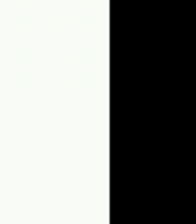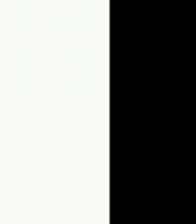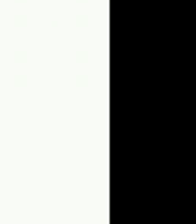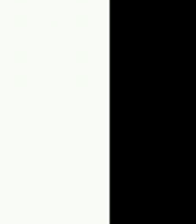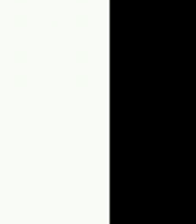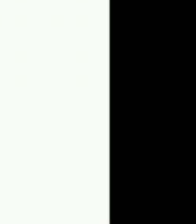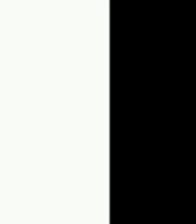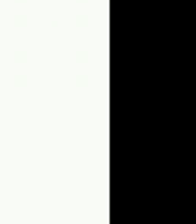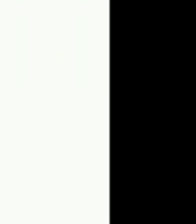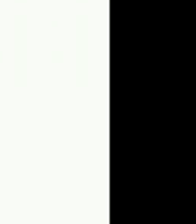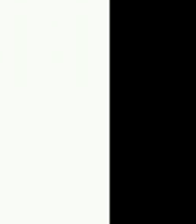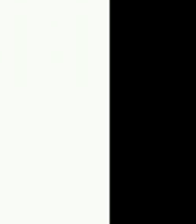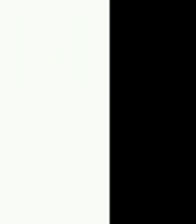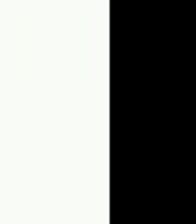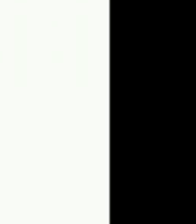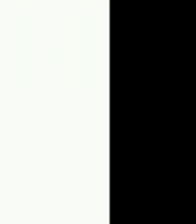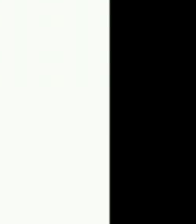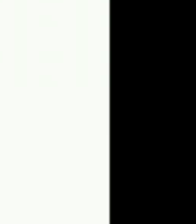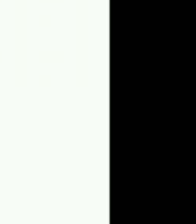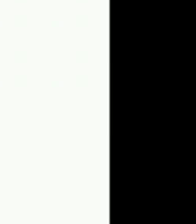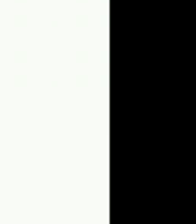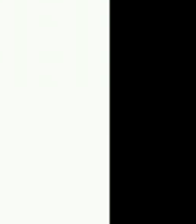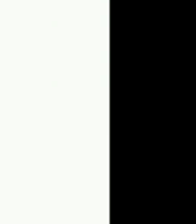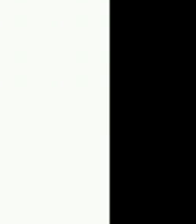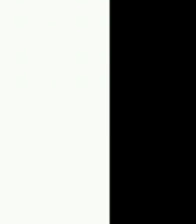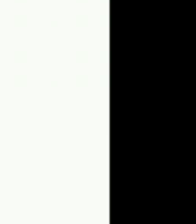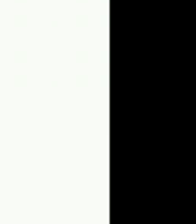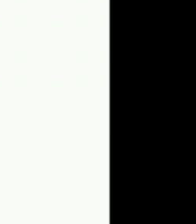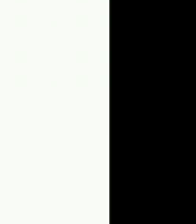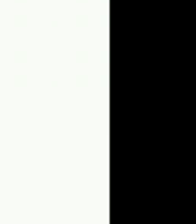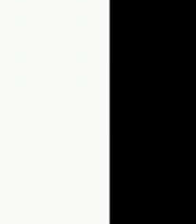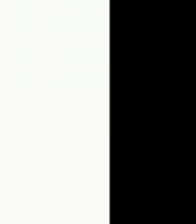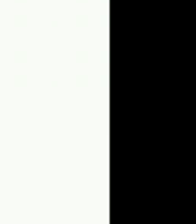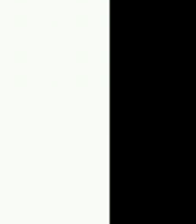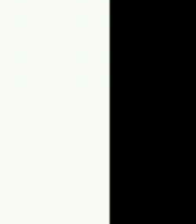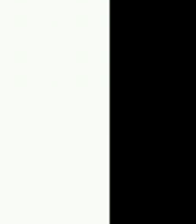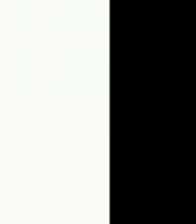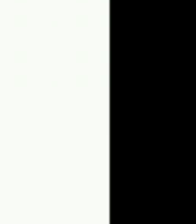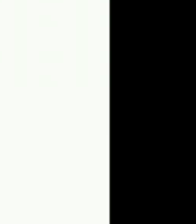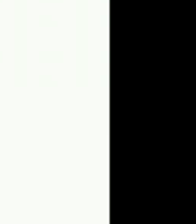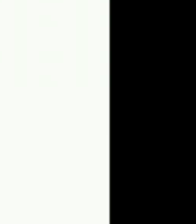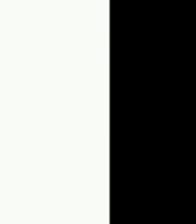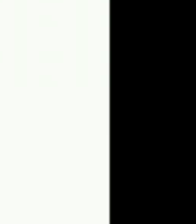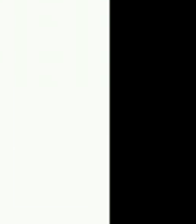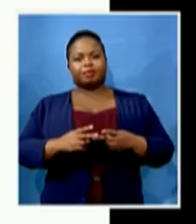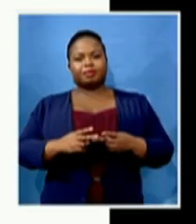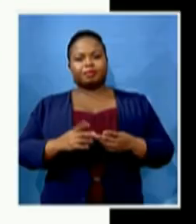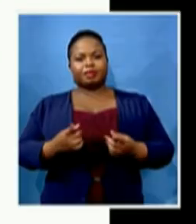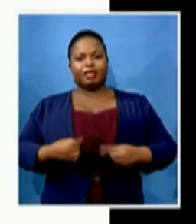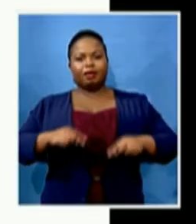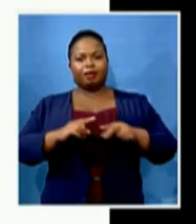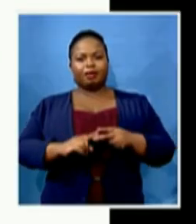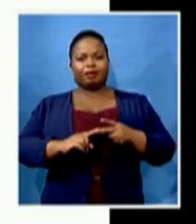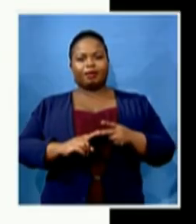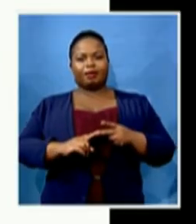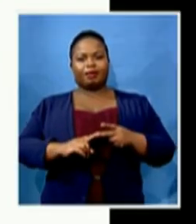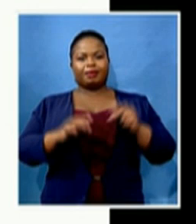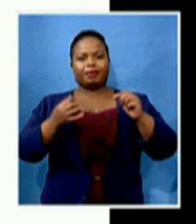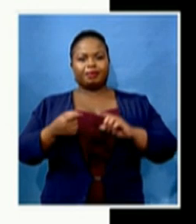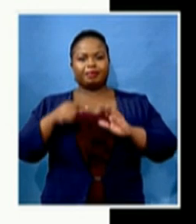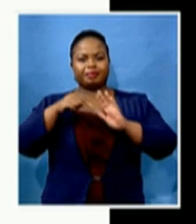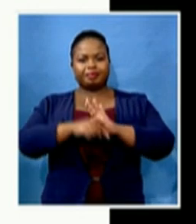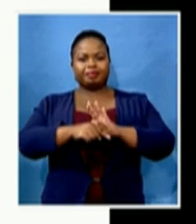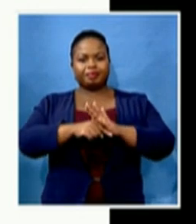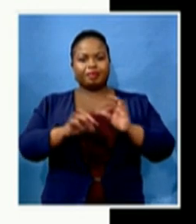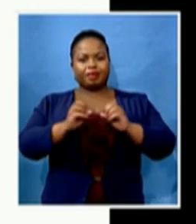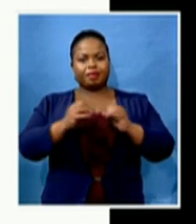5% respectively. And under lockdown, the movement decreased by 40% and 70%.